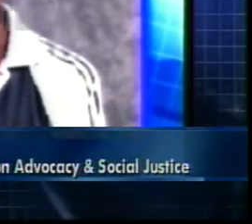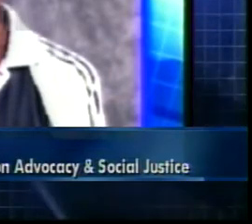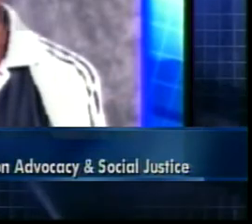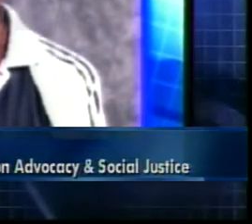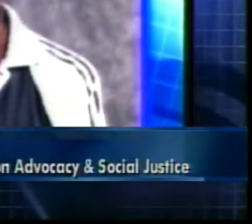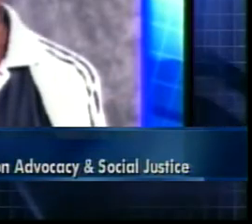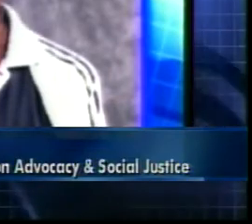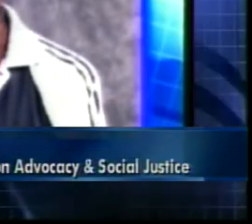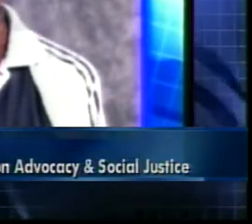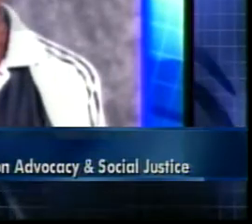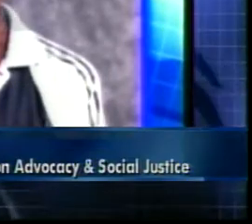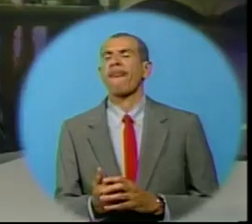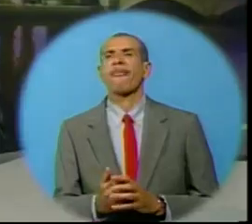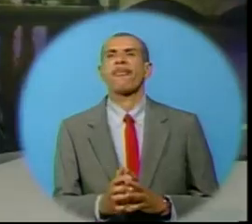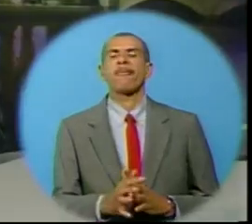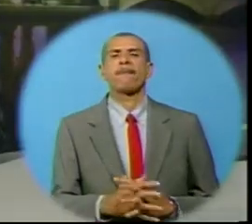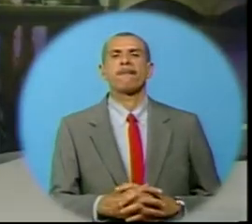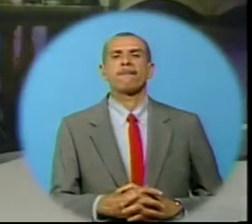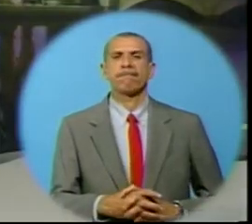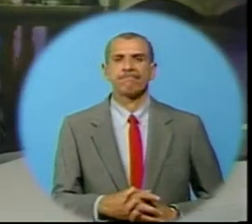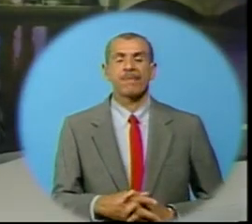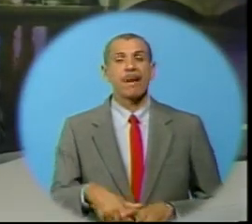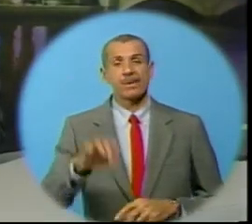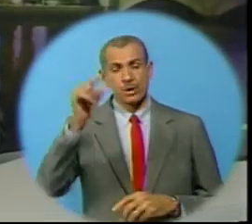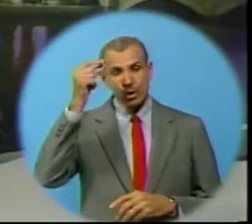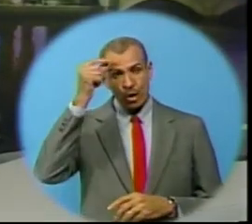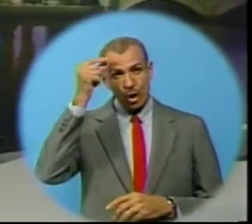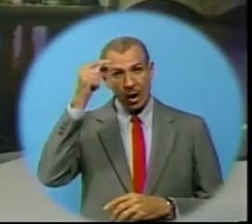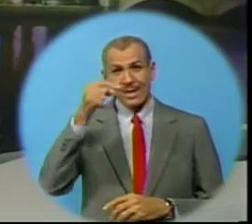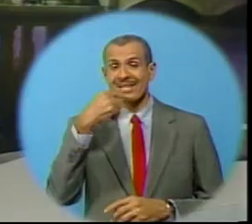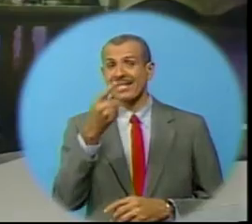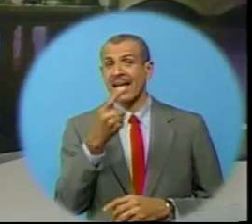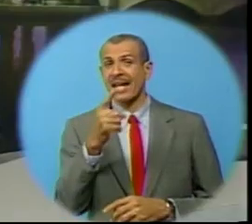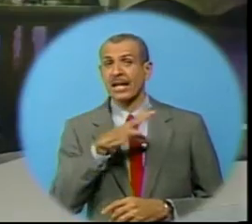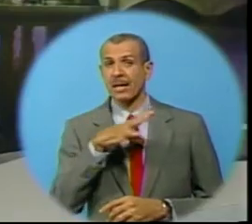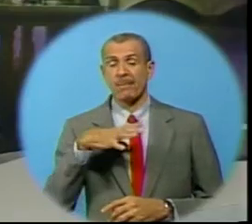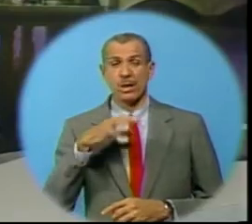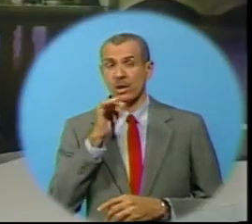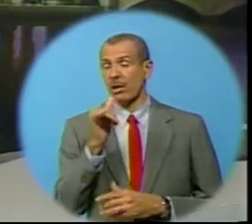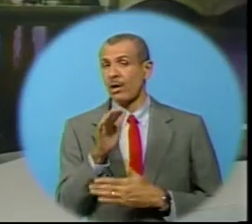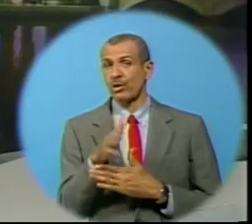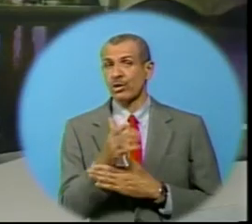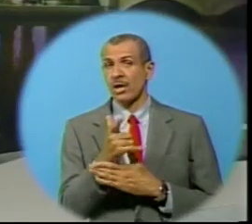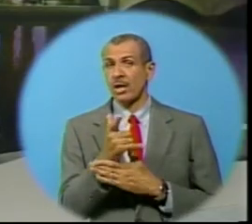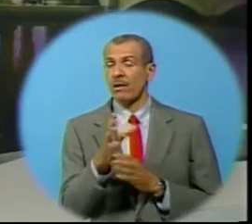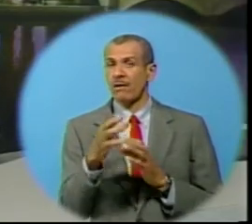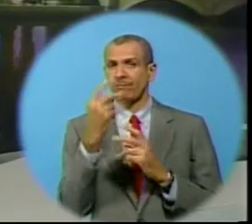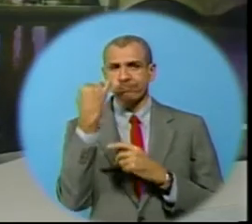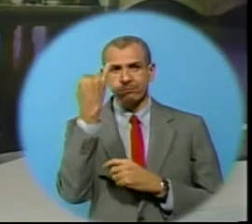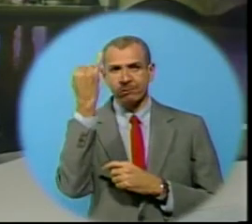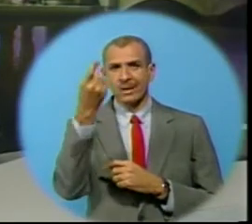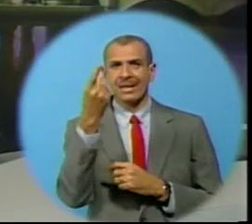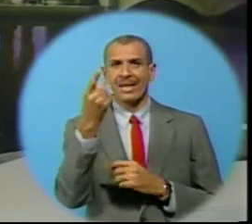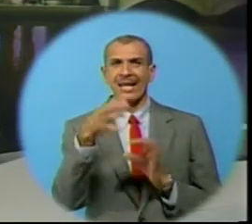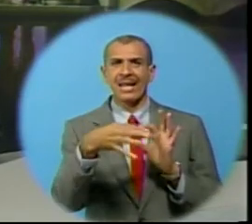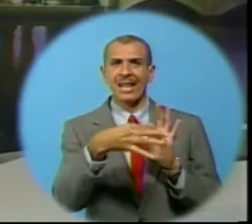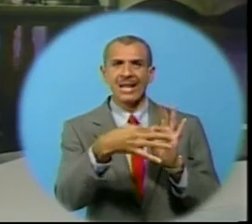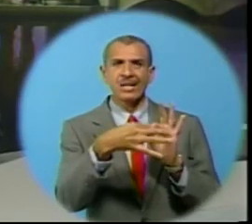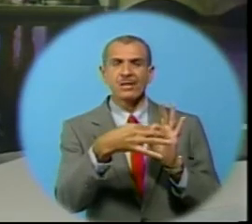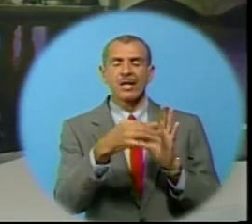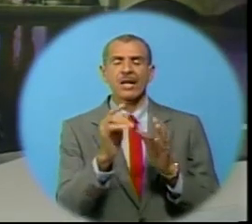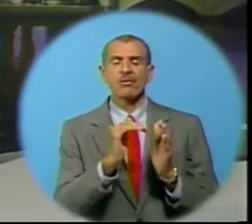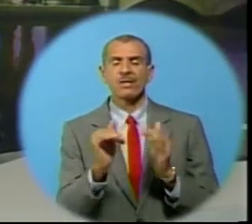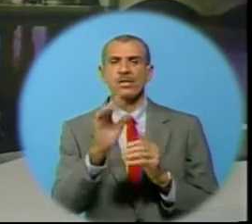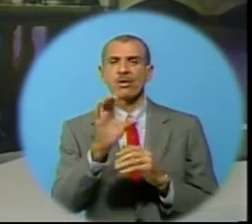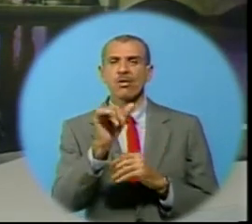Conduct which is pleasing to God. And Mr. Goddard says the committee does not share the view that links increased crime to a depressed